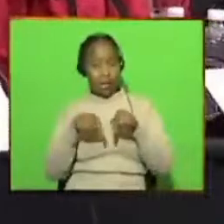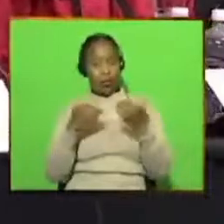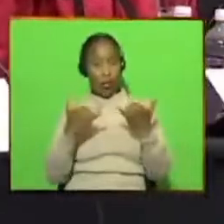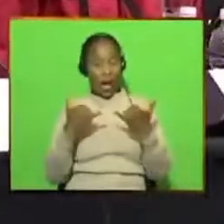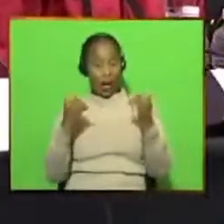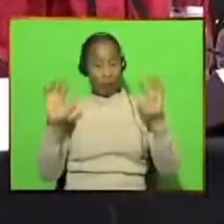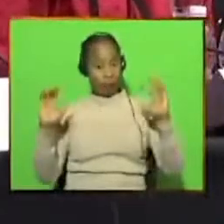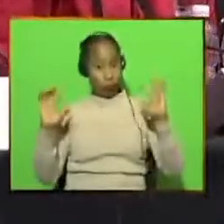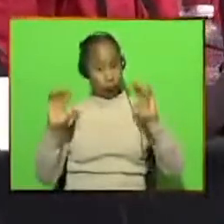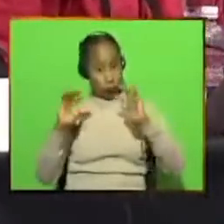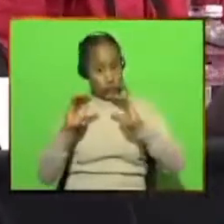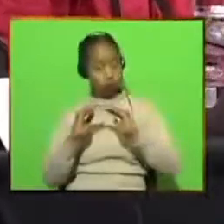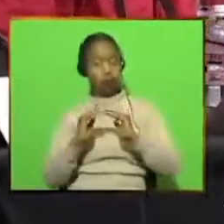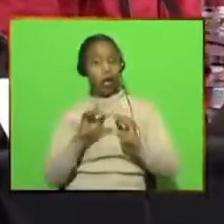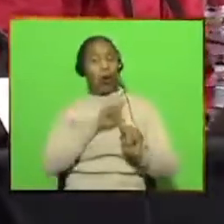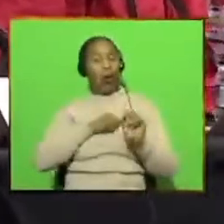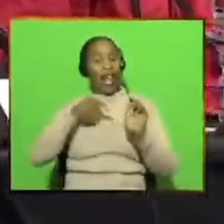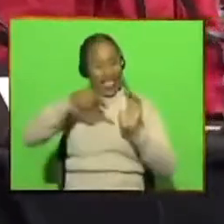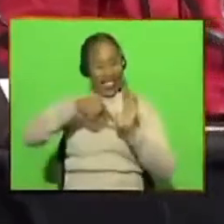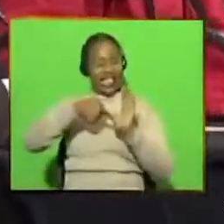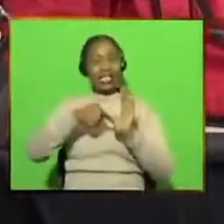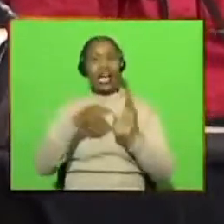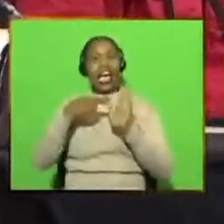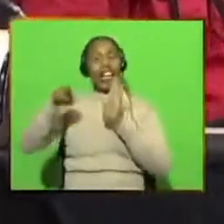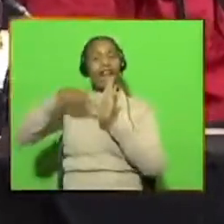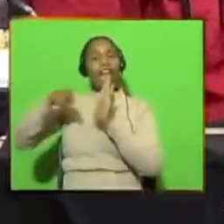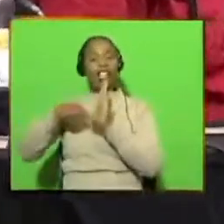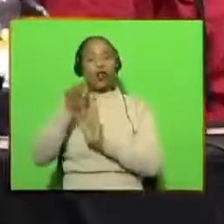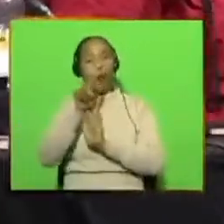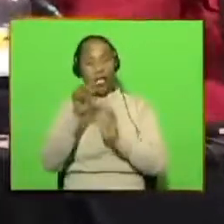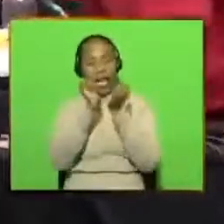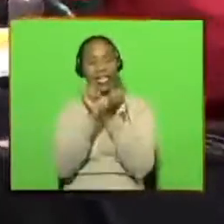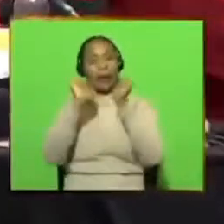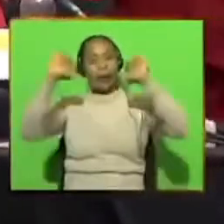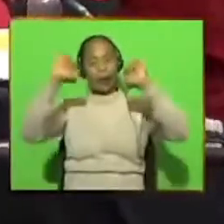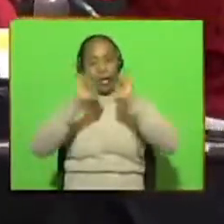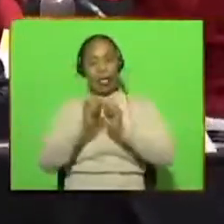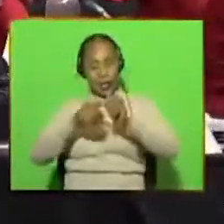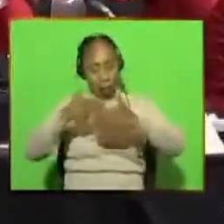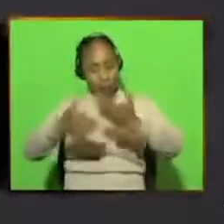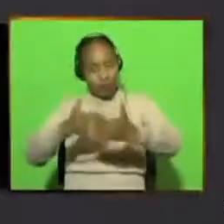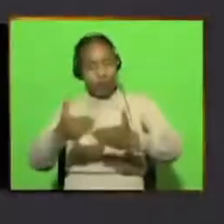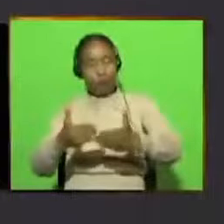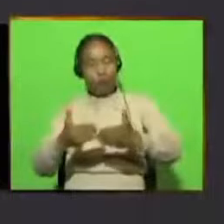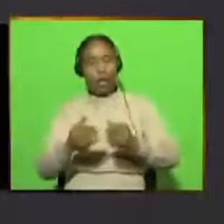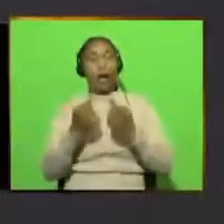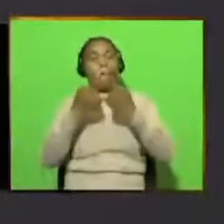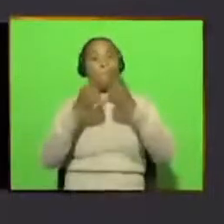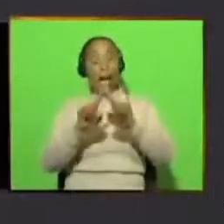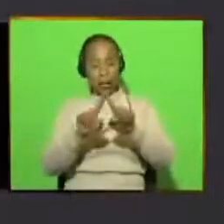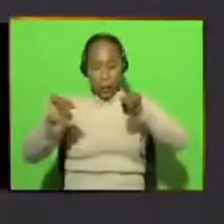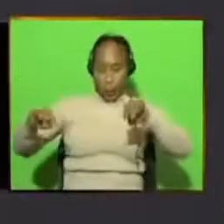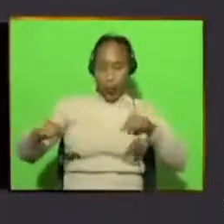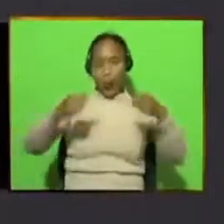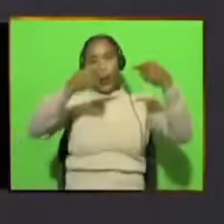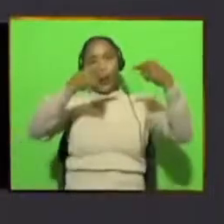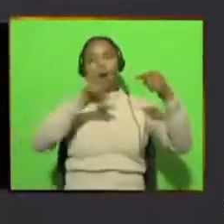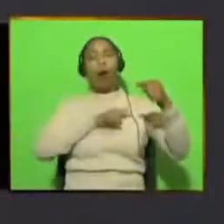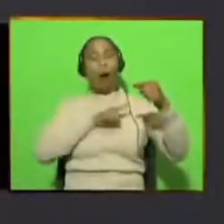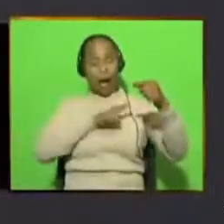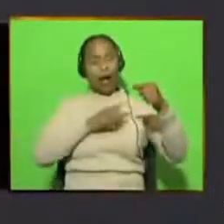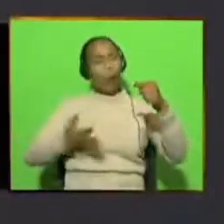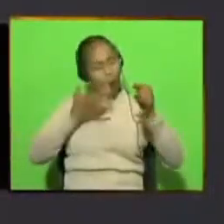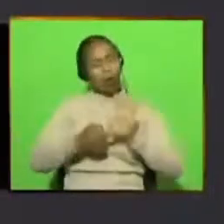today's gathering because it's a reflection of a democratic practices. But we contested because we wanted